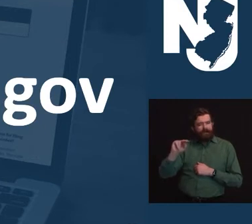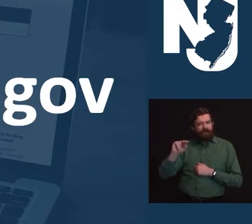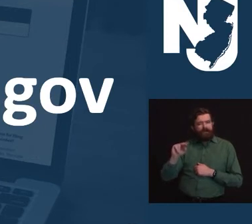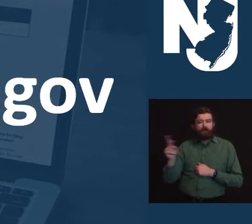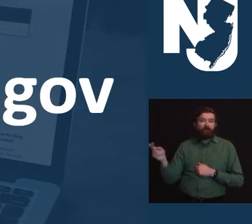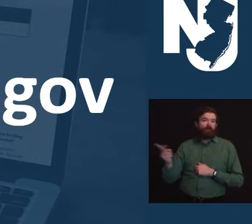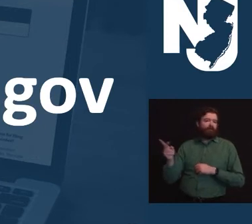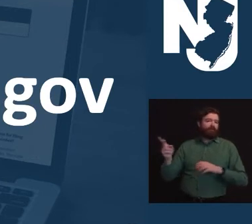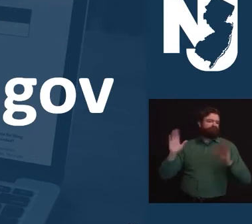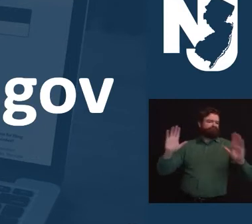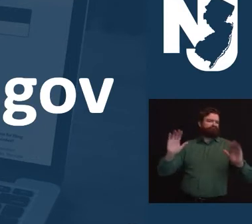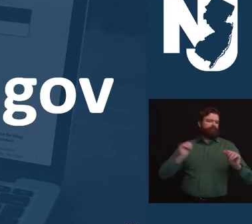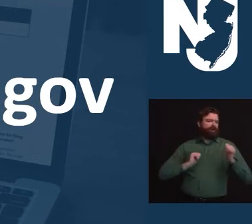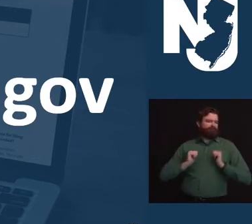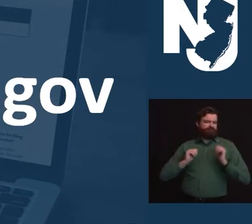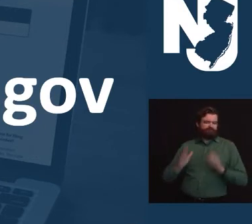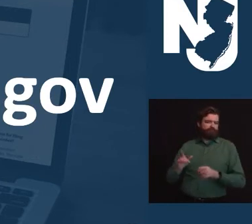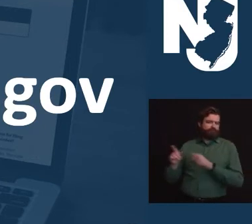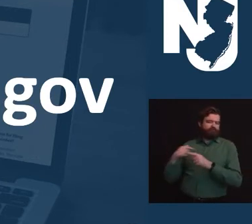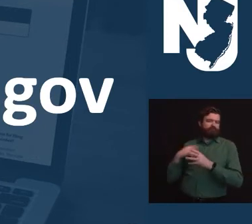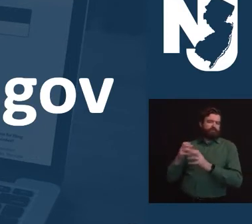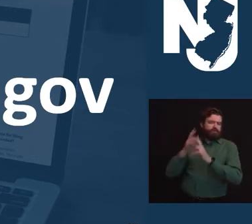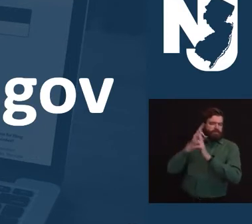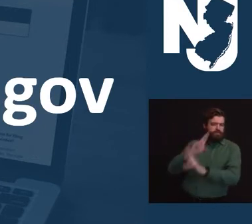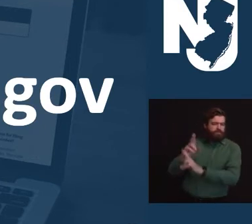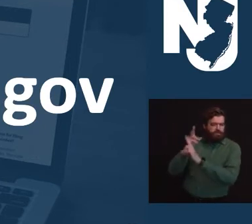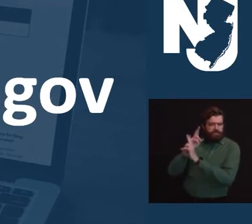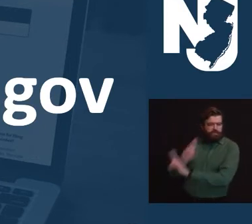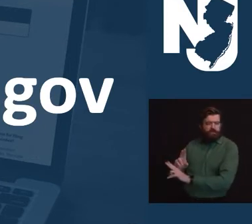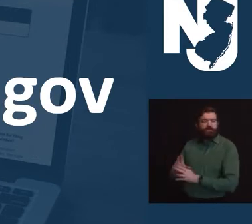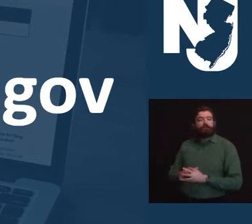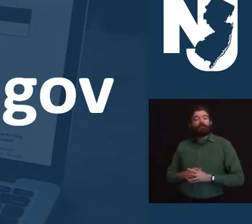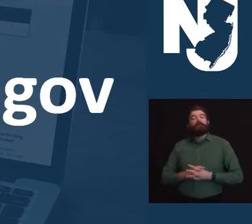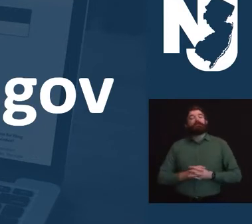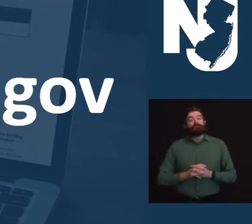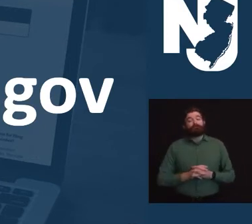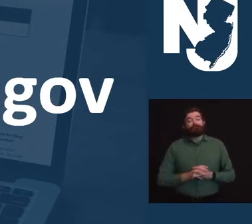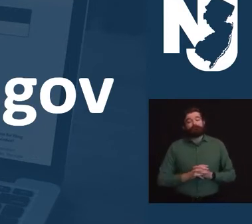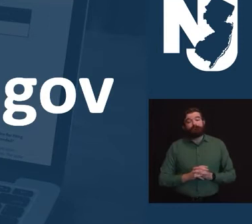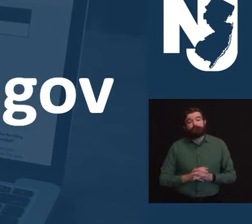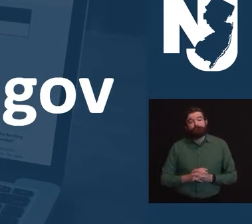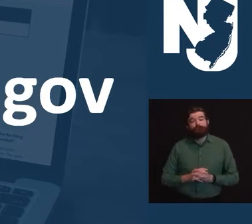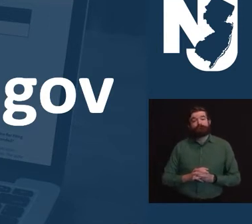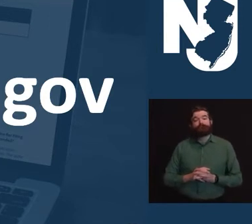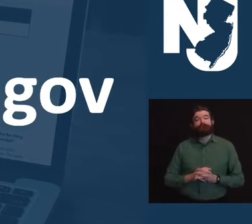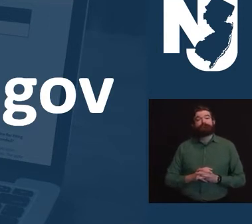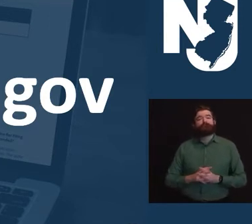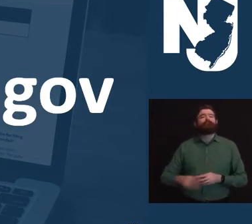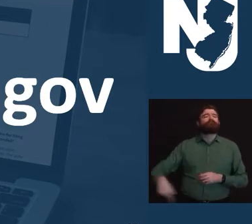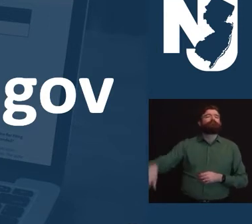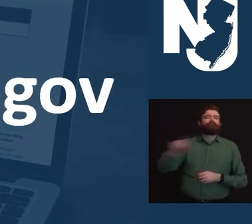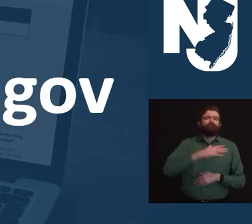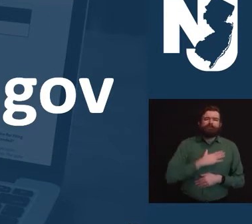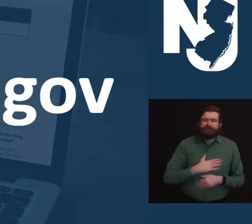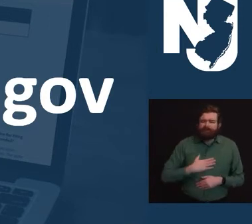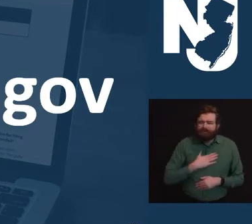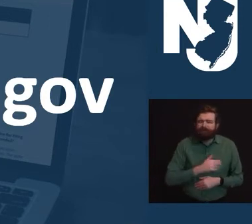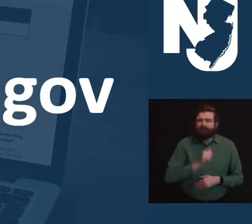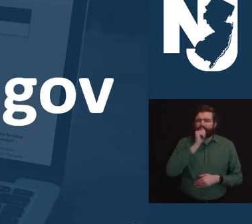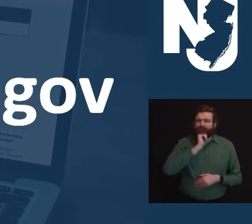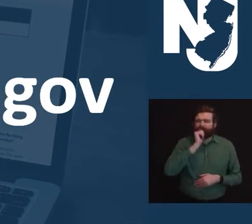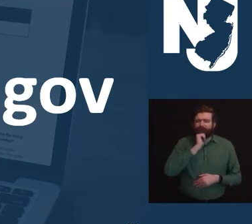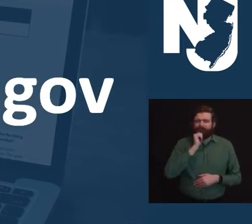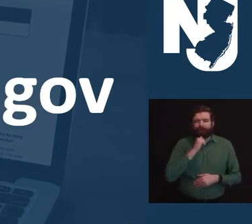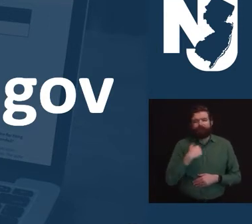end things for the last Friday in January. Again, we ask everyone to please stay patient as we await the increase in the